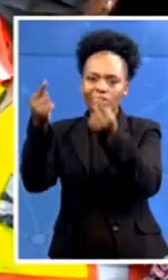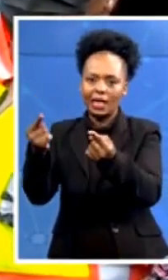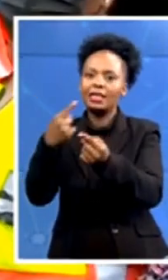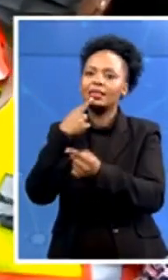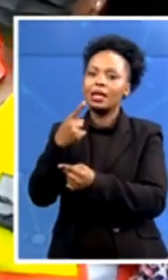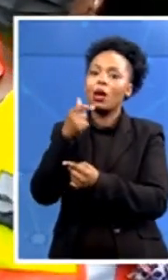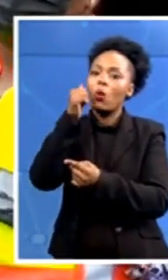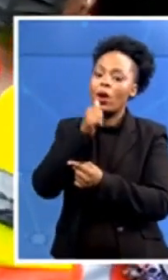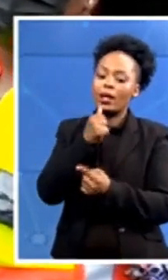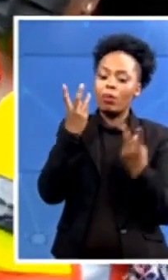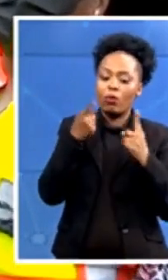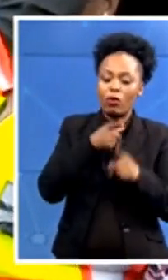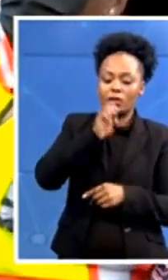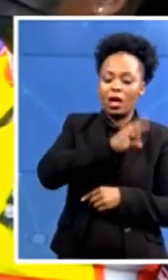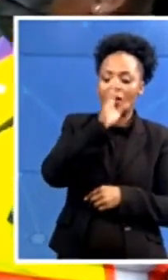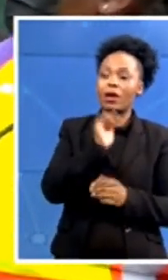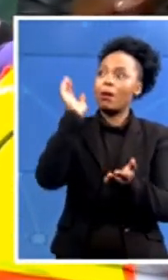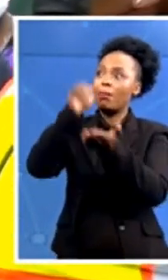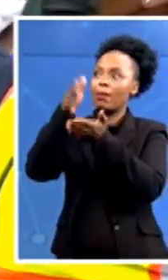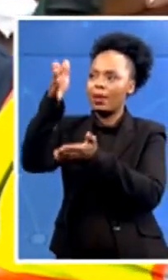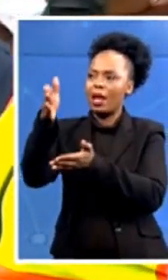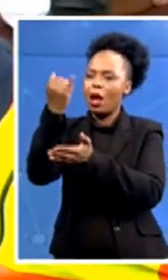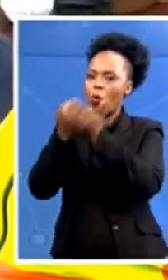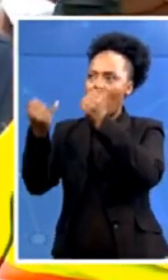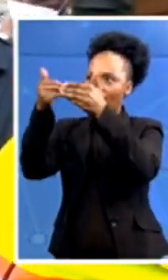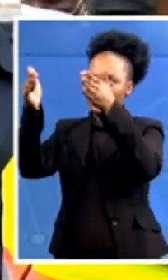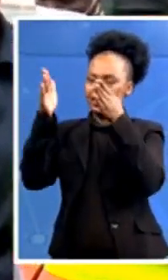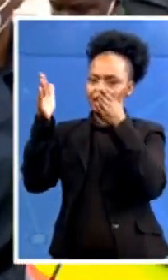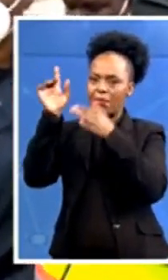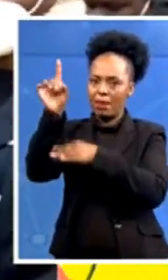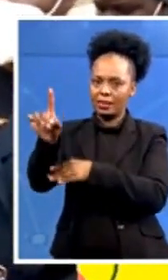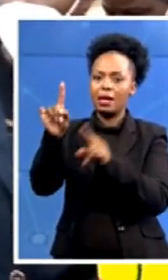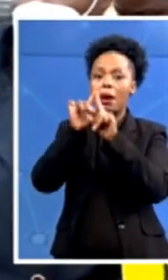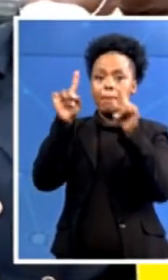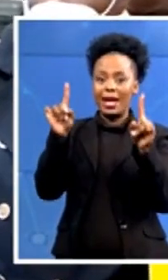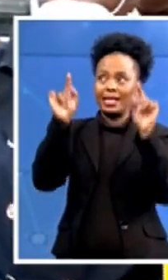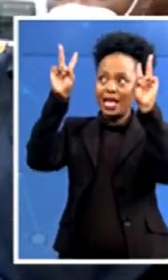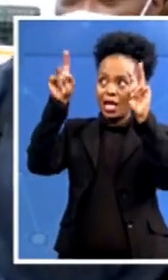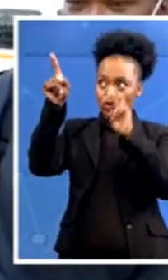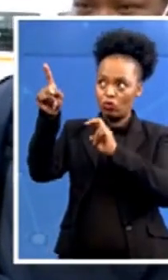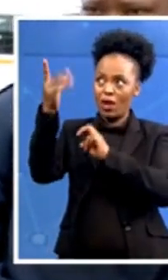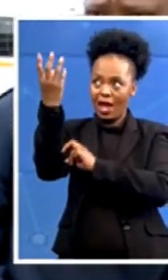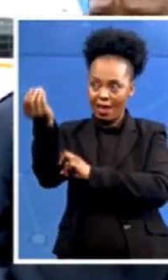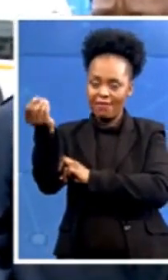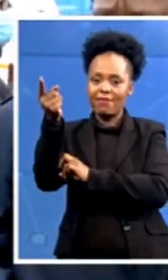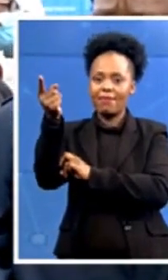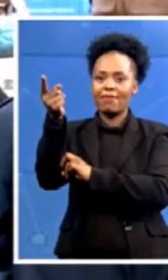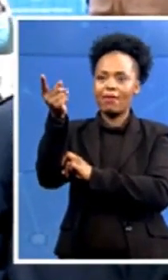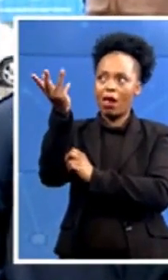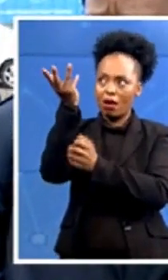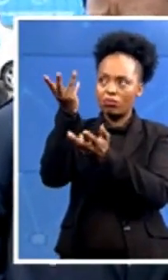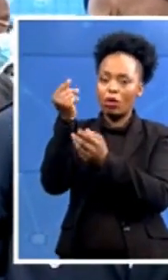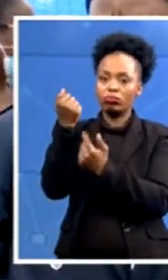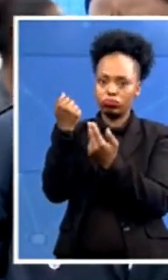we are discussing with them because the issue which they are raising as they are raising, they think that